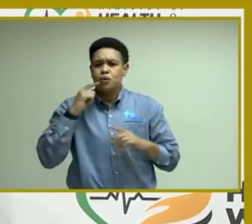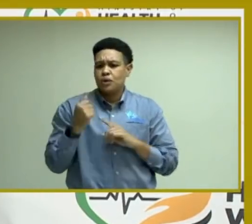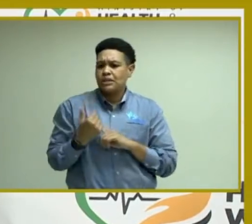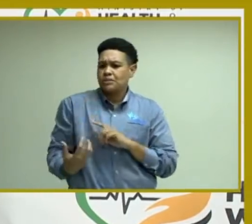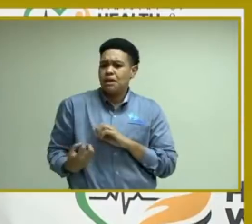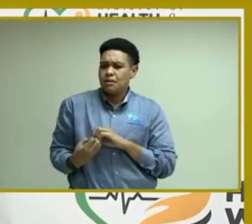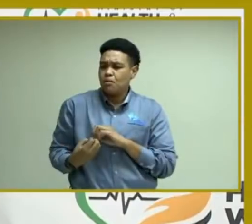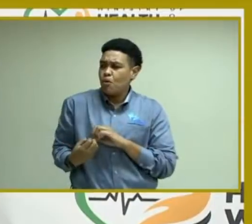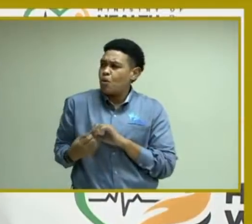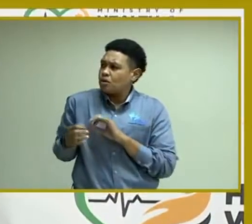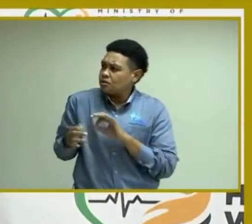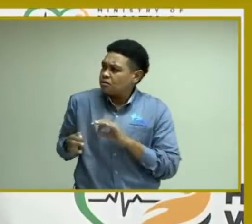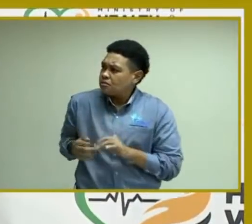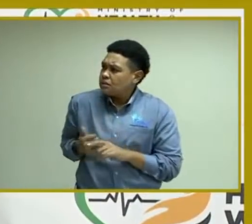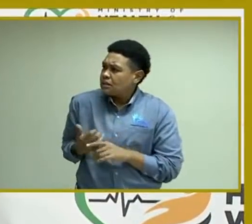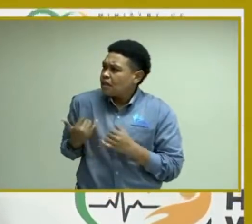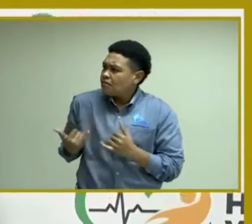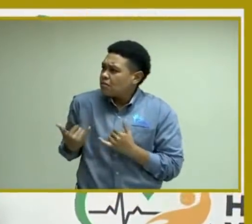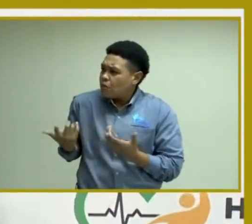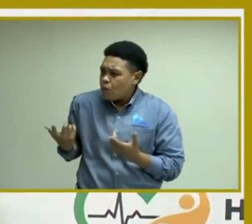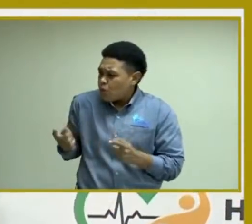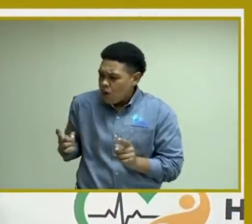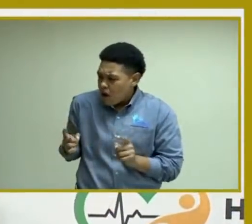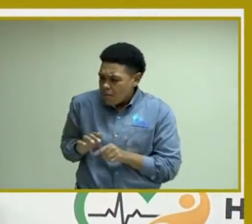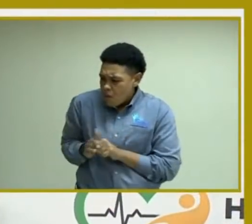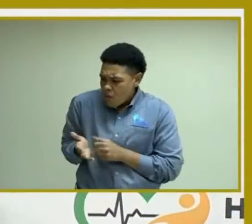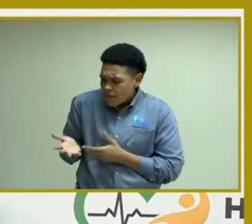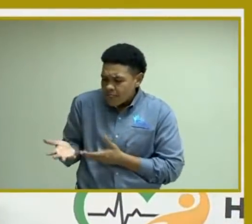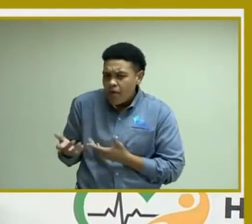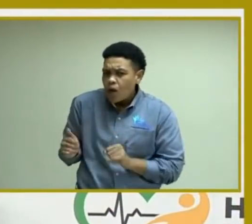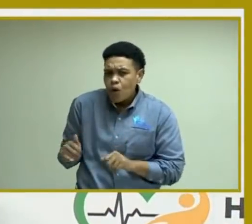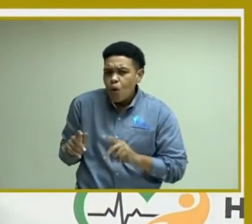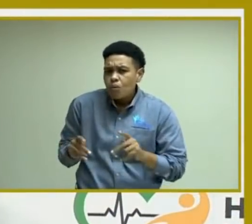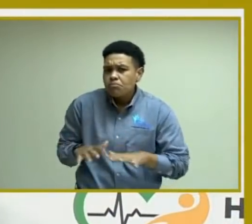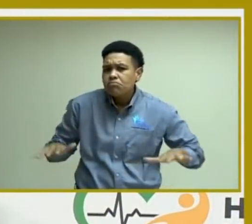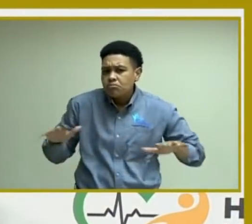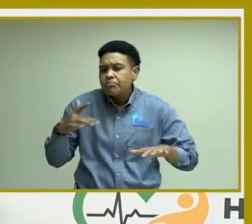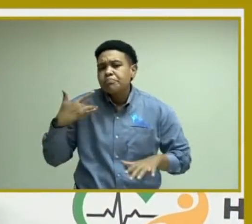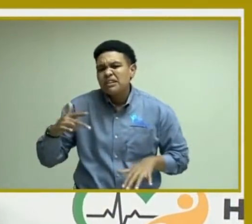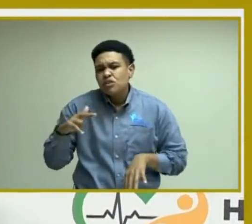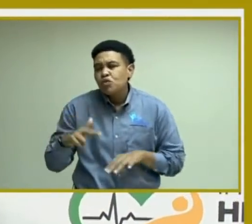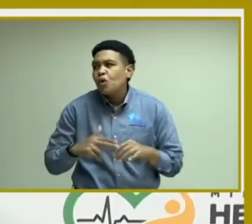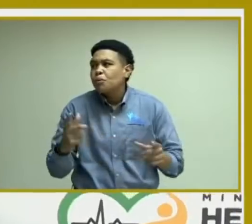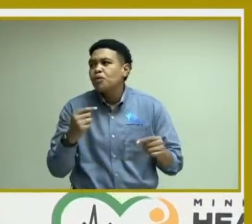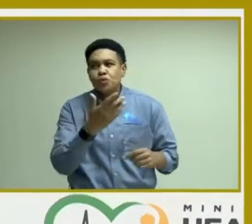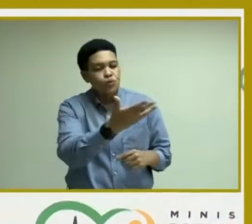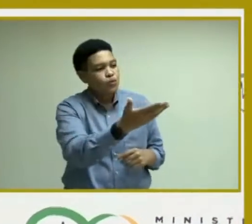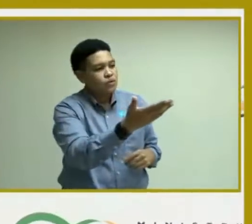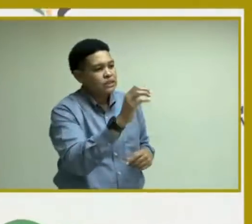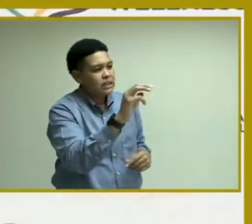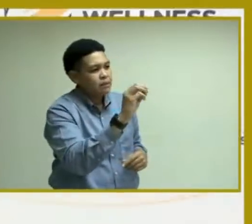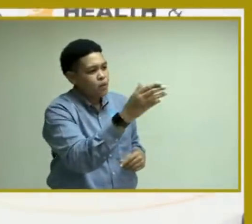on the current status of COVID in the population, as we normally do. CMO.